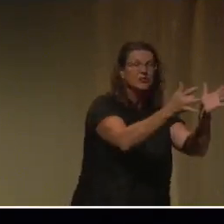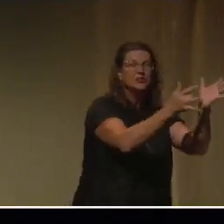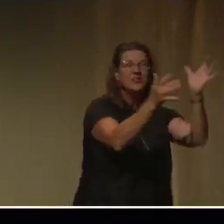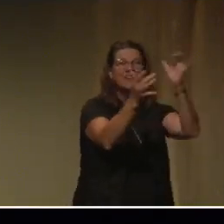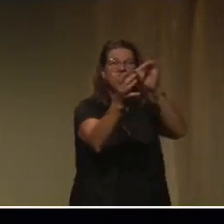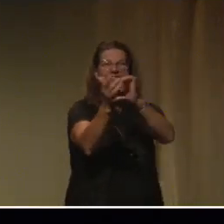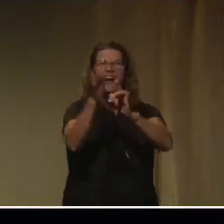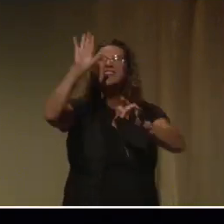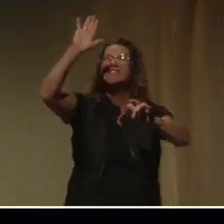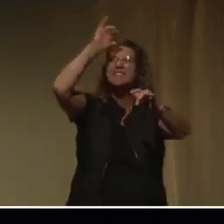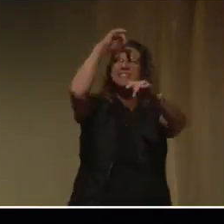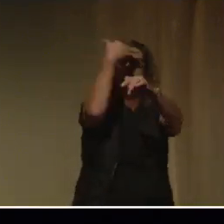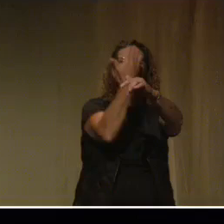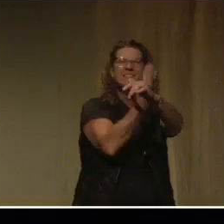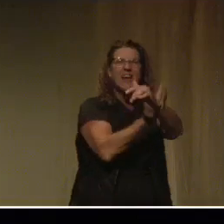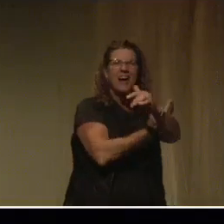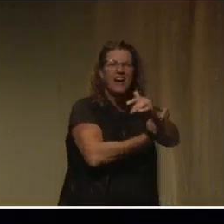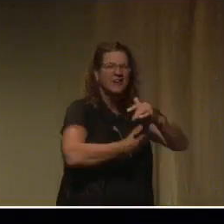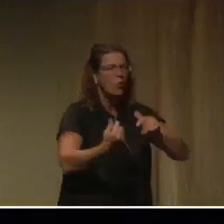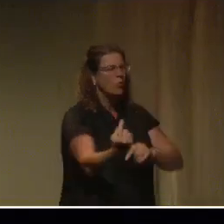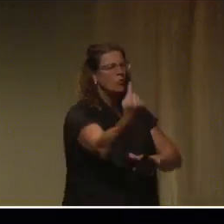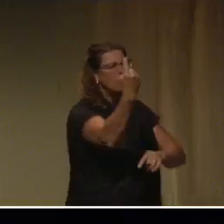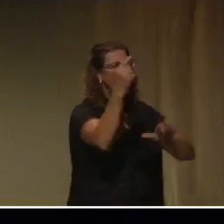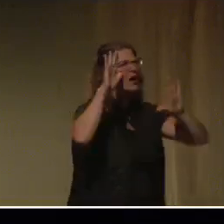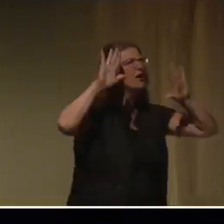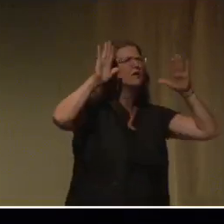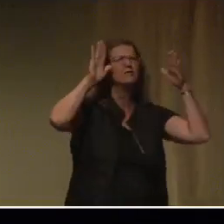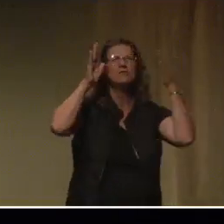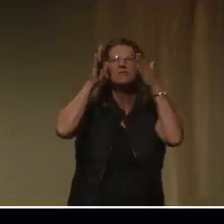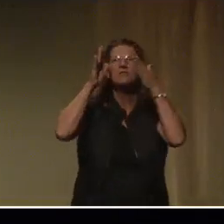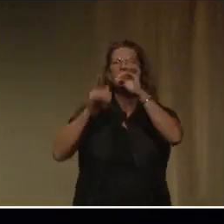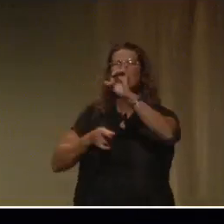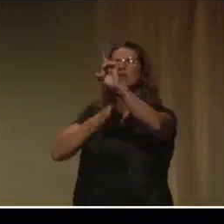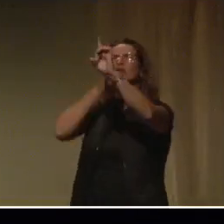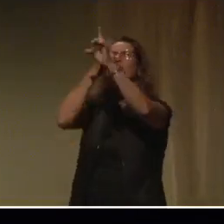Testifying of the Son, one desire.